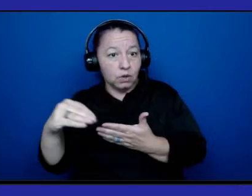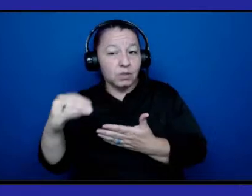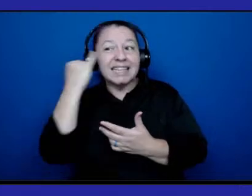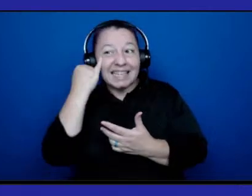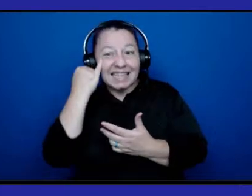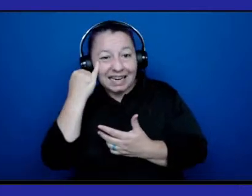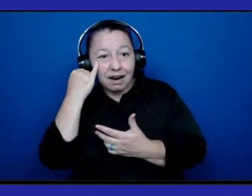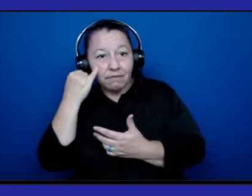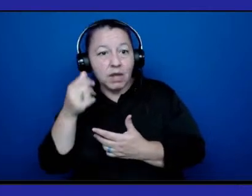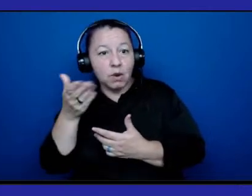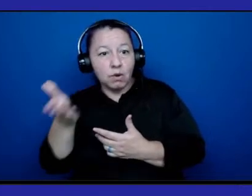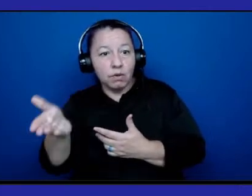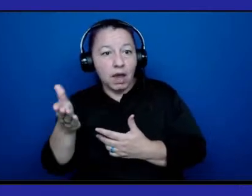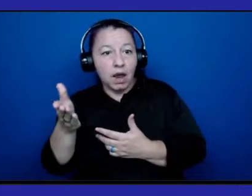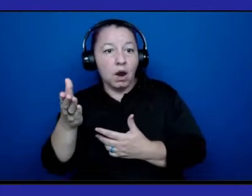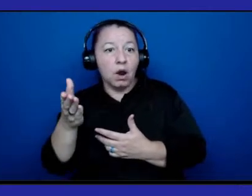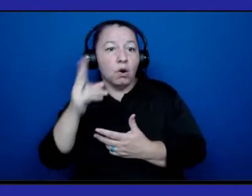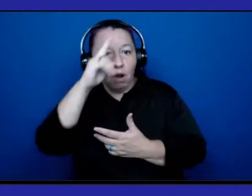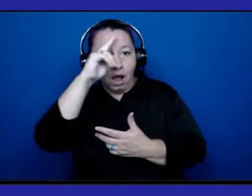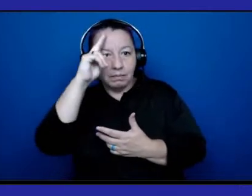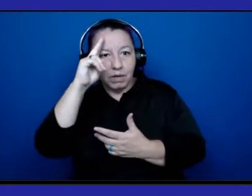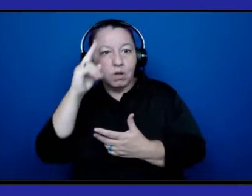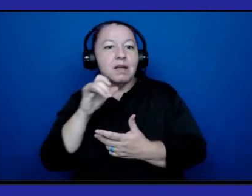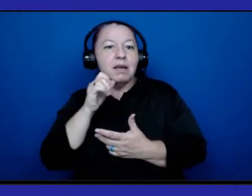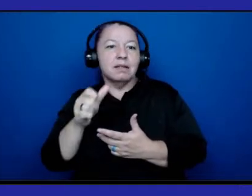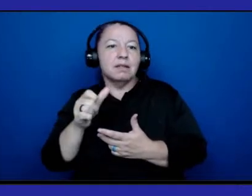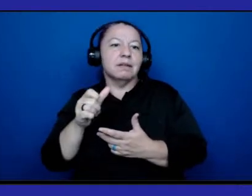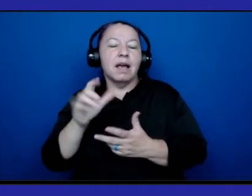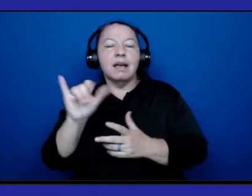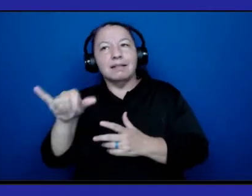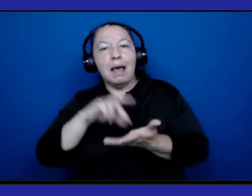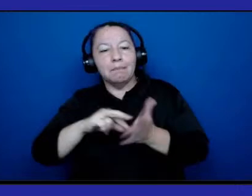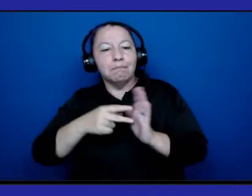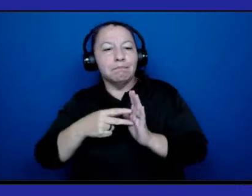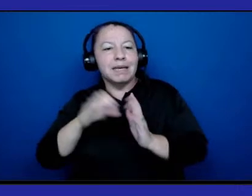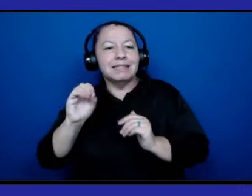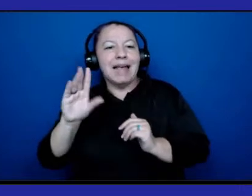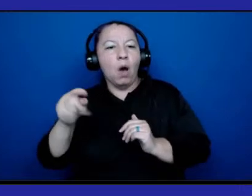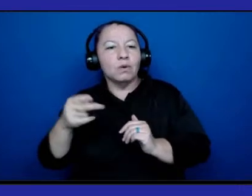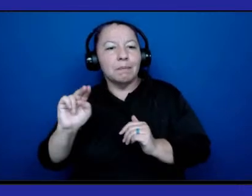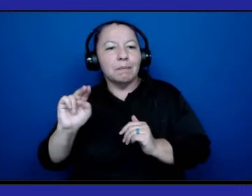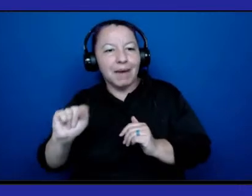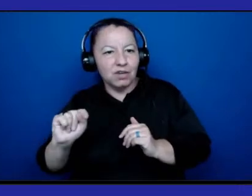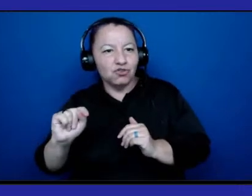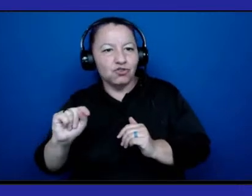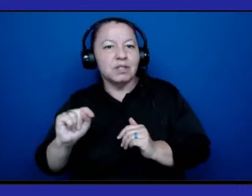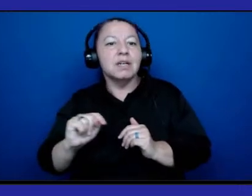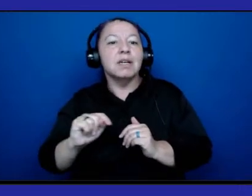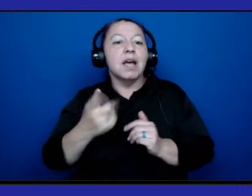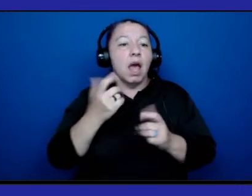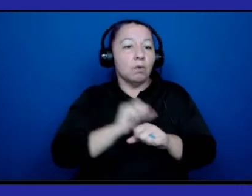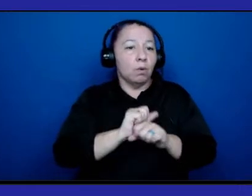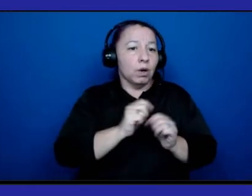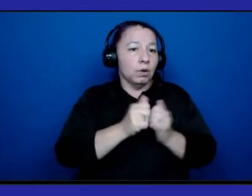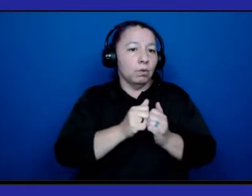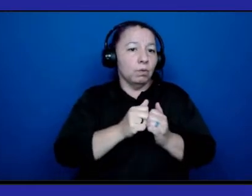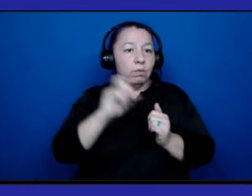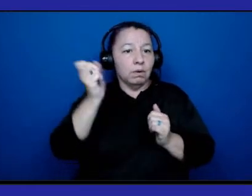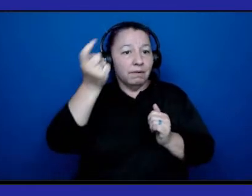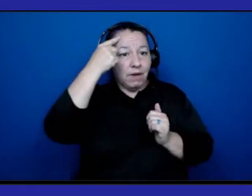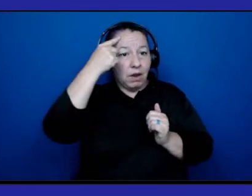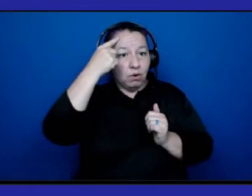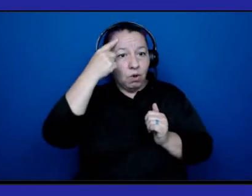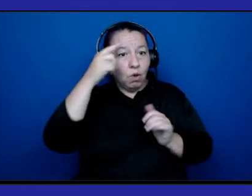the outpatient area. Right. And they were working on whether or not there's federal resettlement dollars. Mhm. And they might turn out,